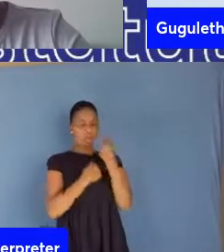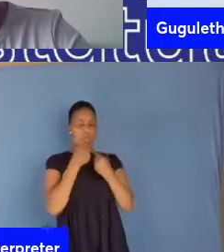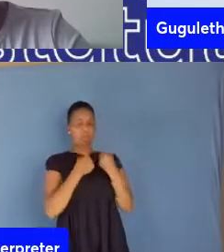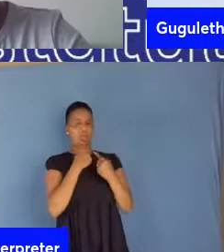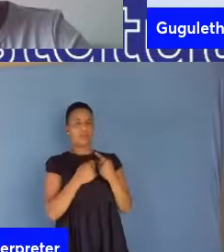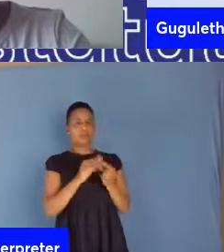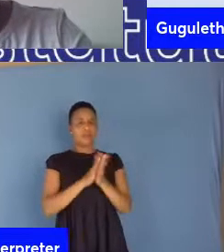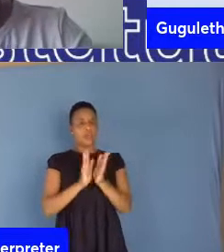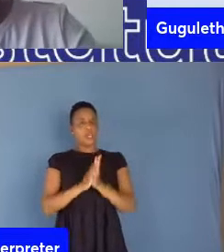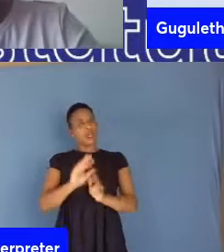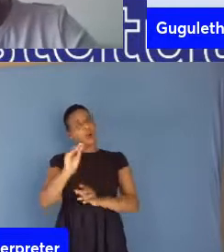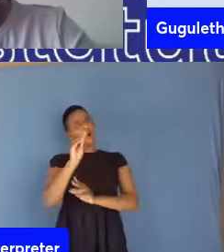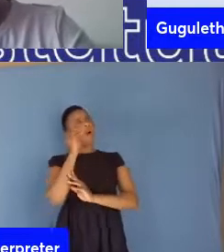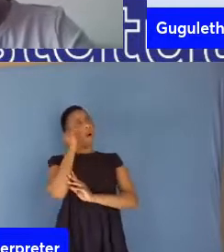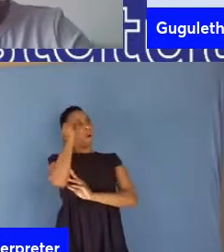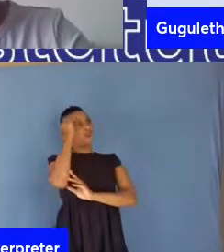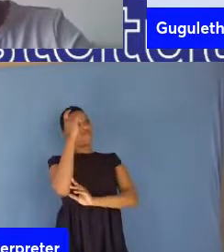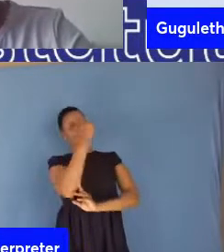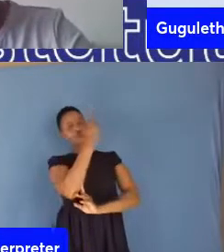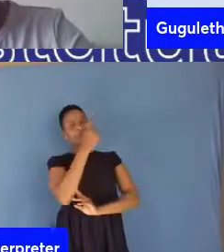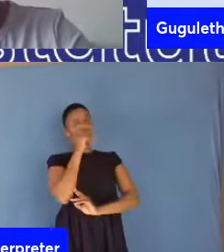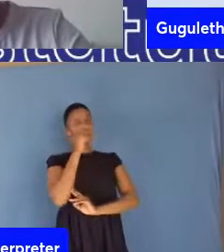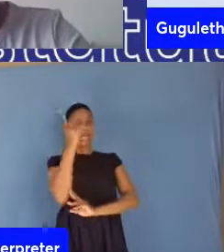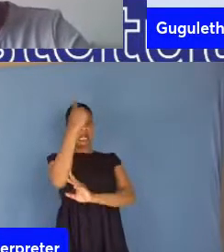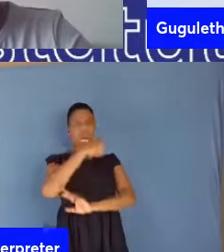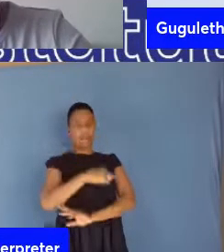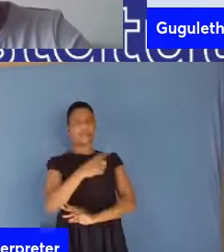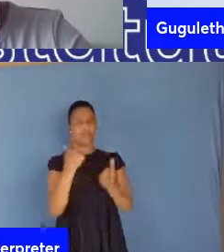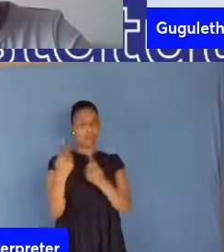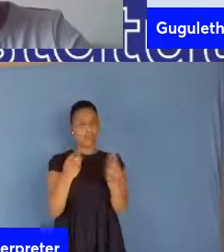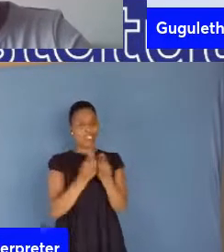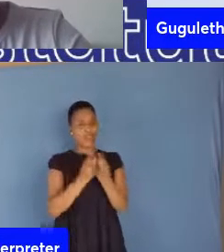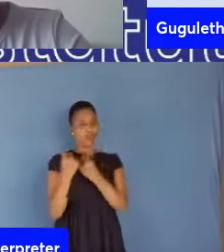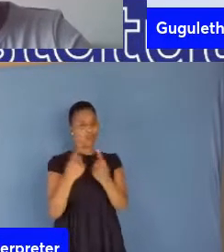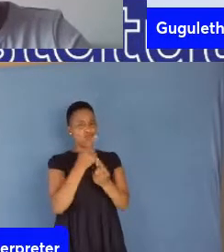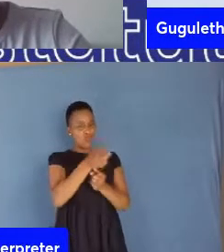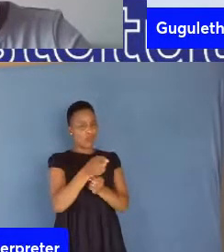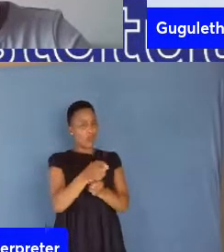you and did what he did, yet it's not your fault.